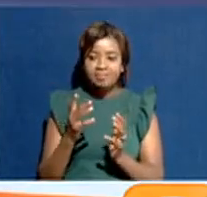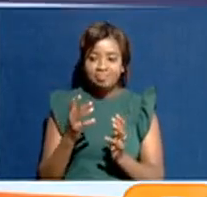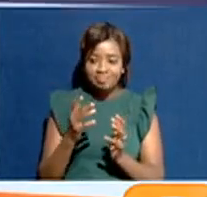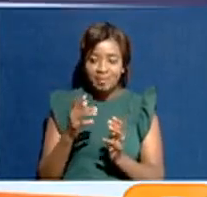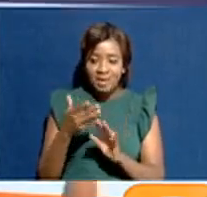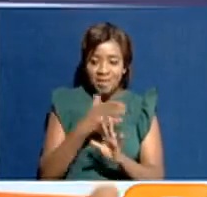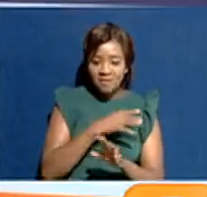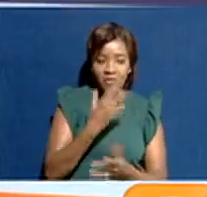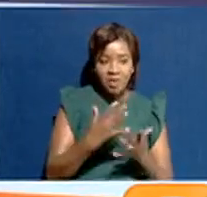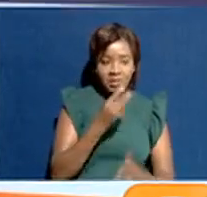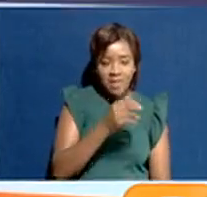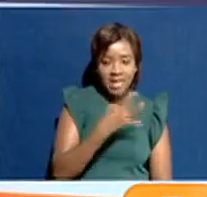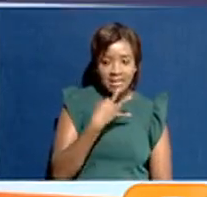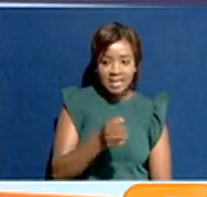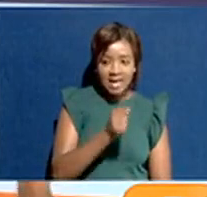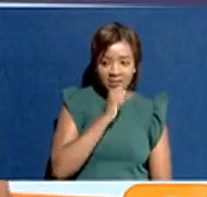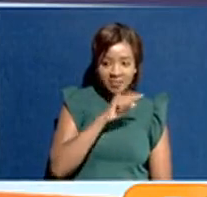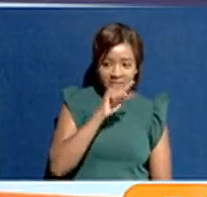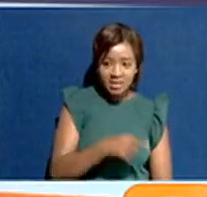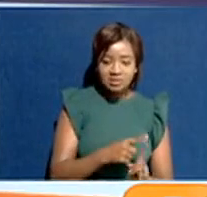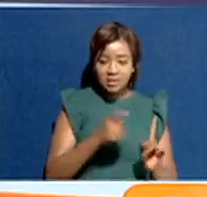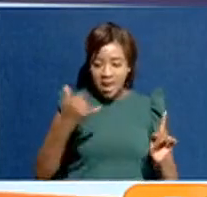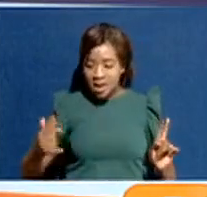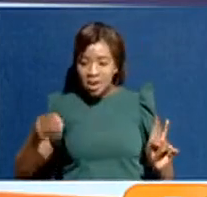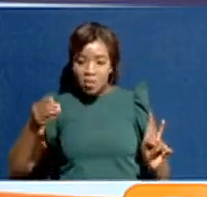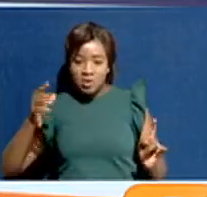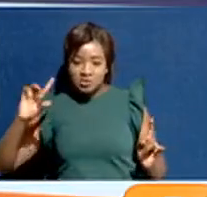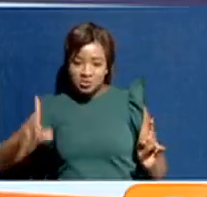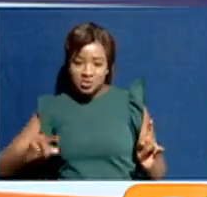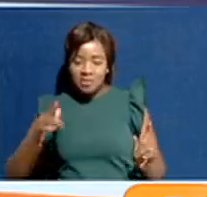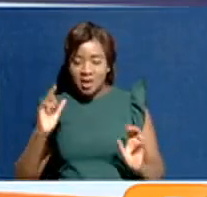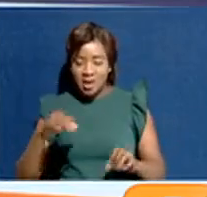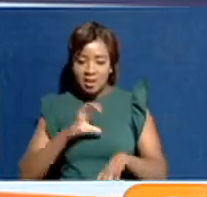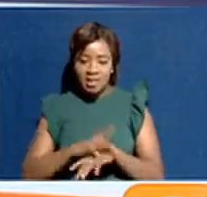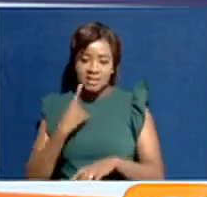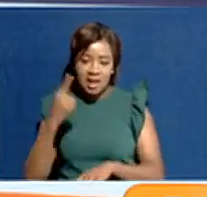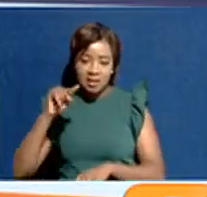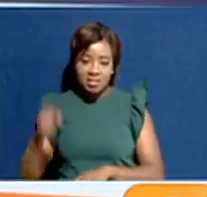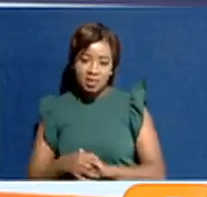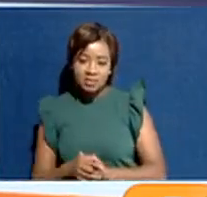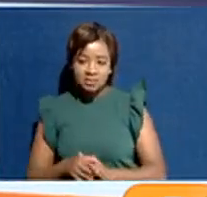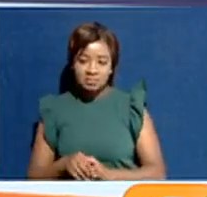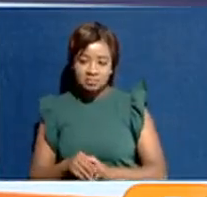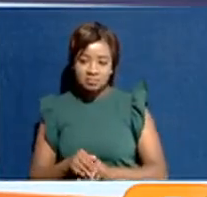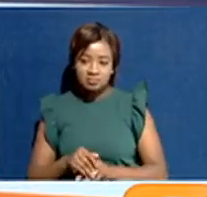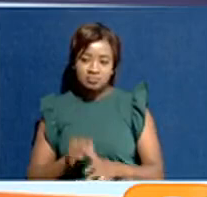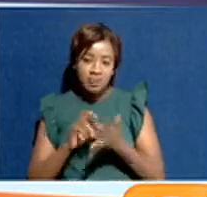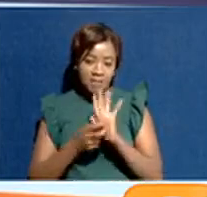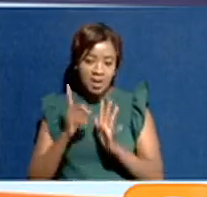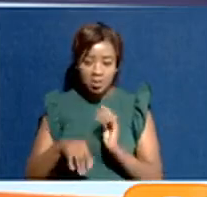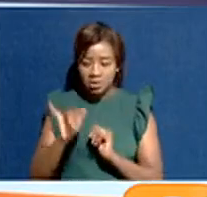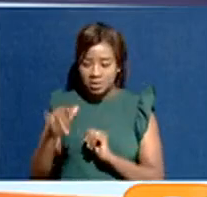cost 350,000 shillings now can come for less than 100,000. So it is